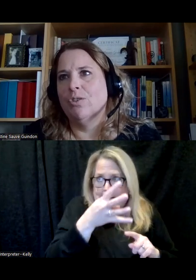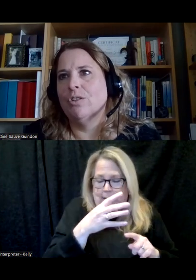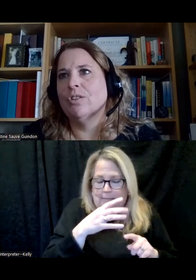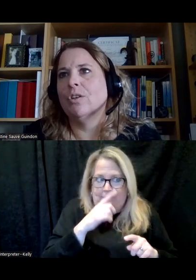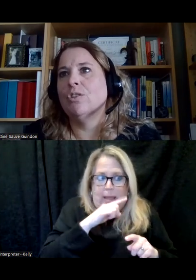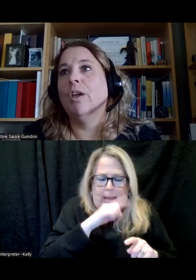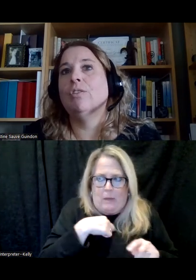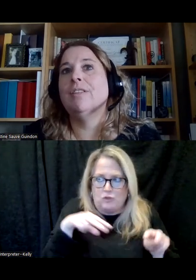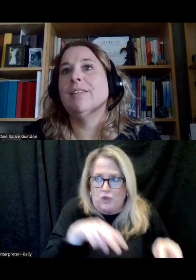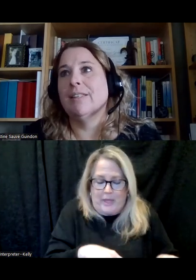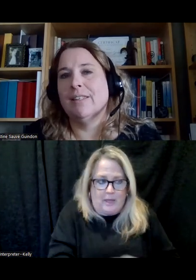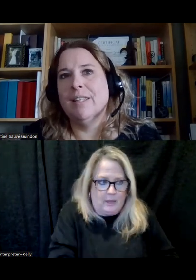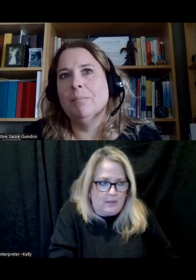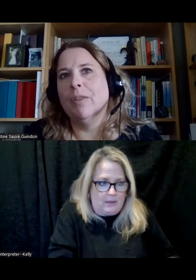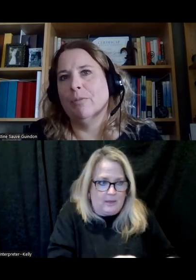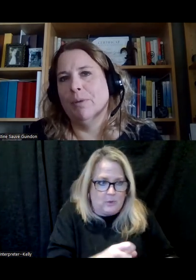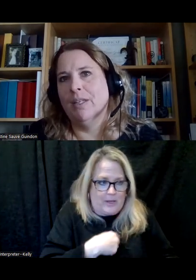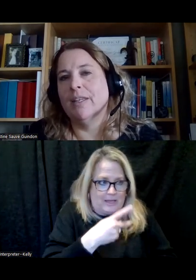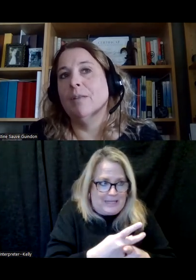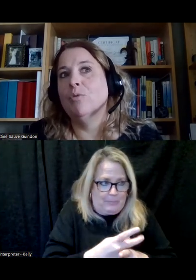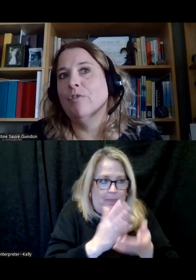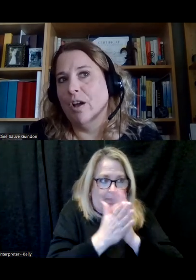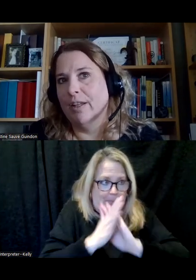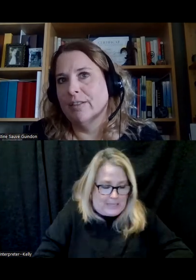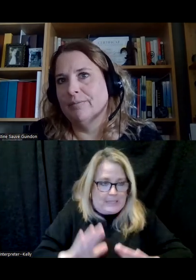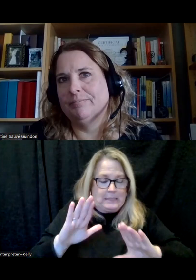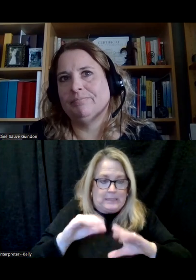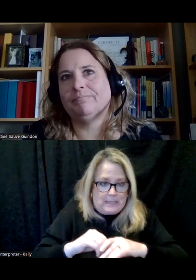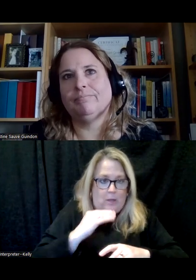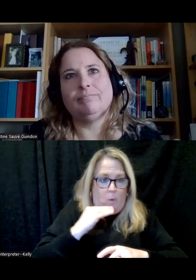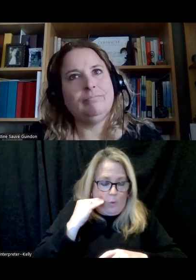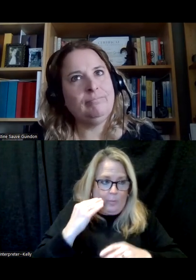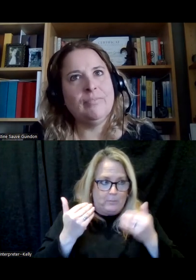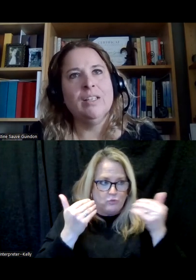doing, just so I could keep the peace and move on.